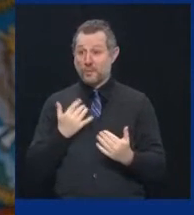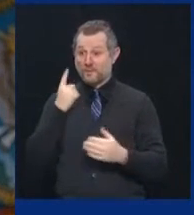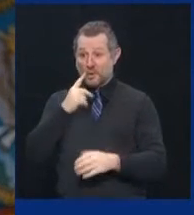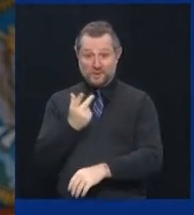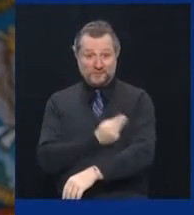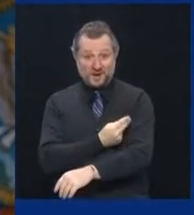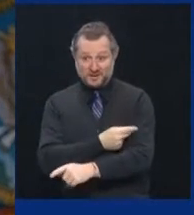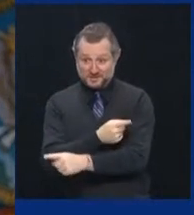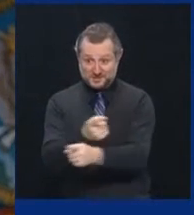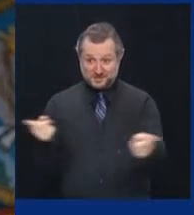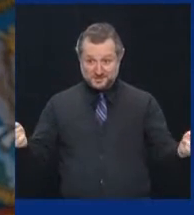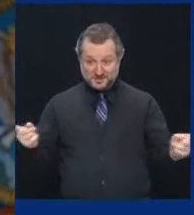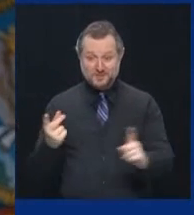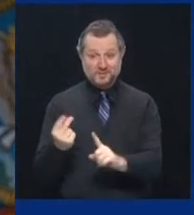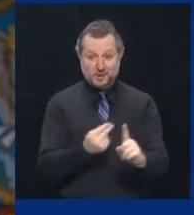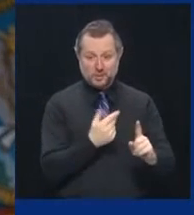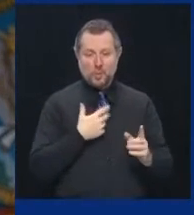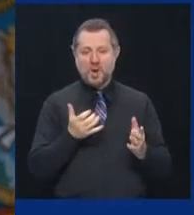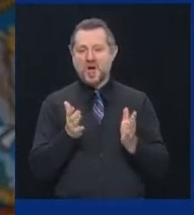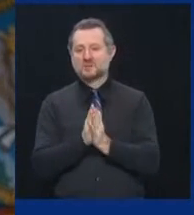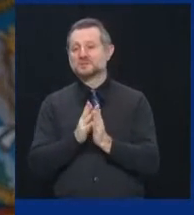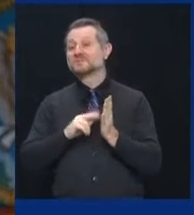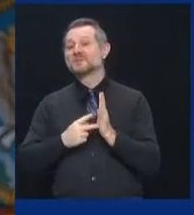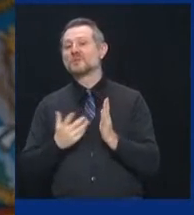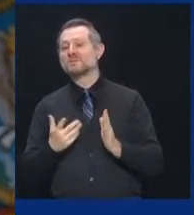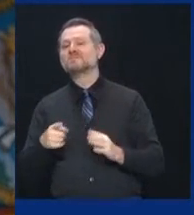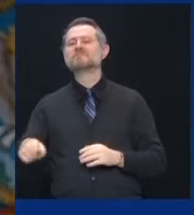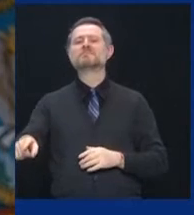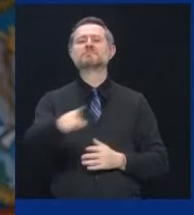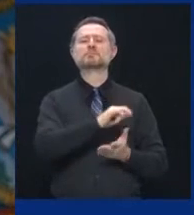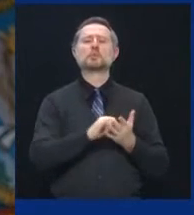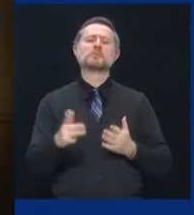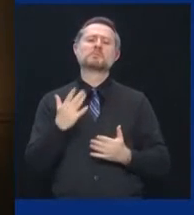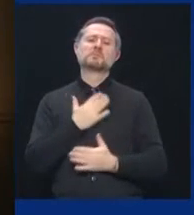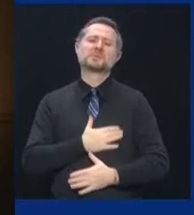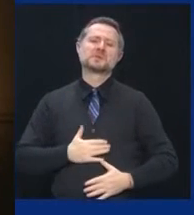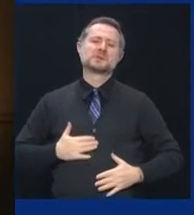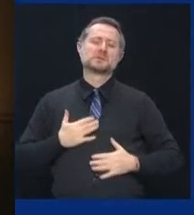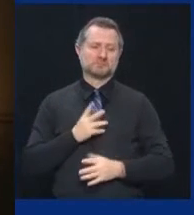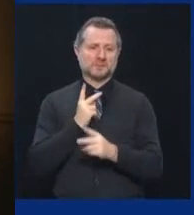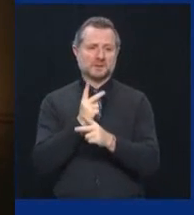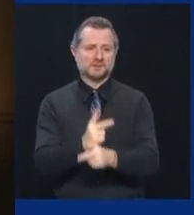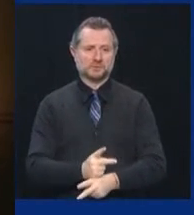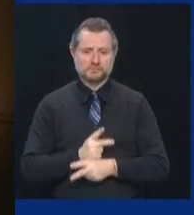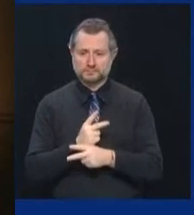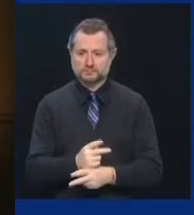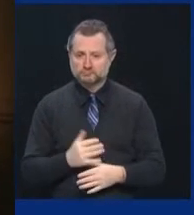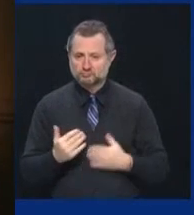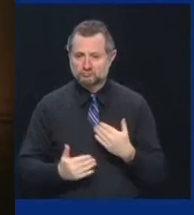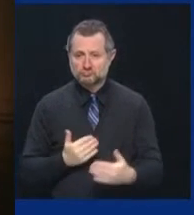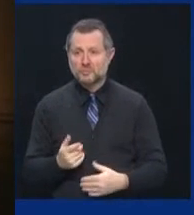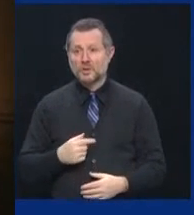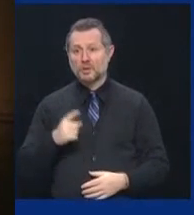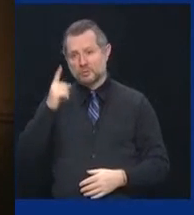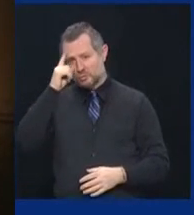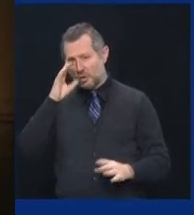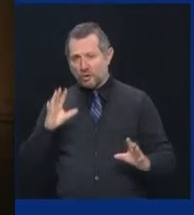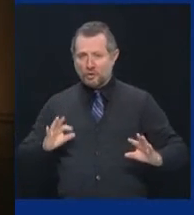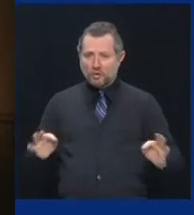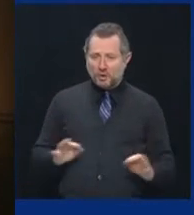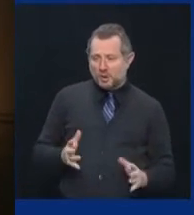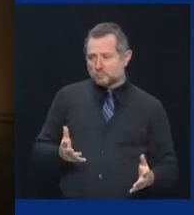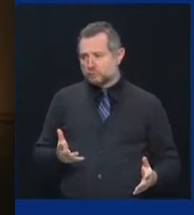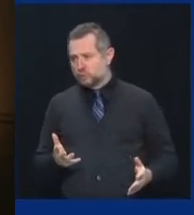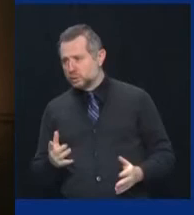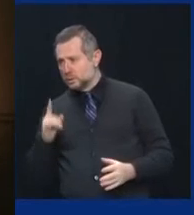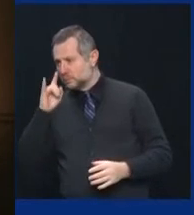and implore New Yorkers to be diligent. COVID fatigue is not an option until